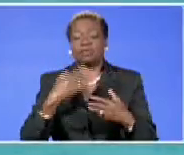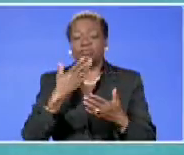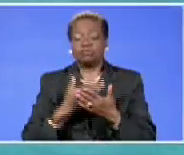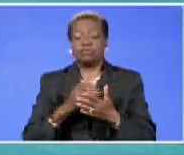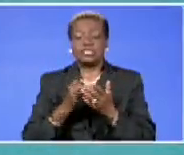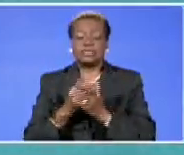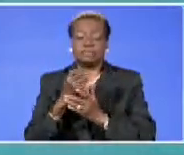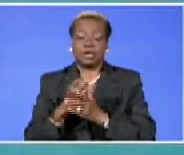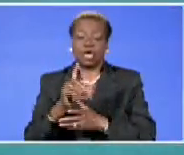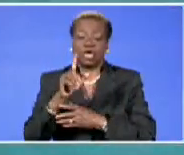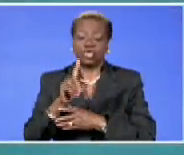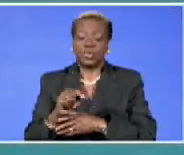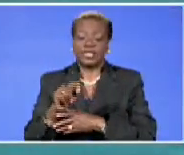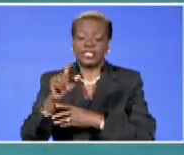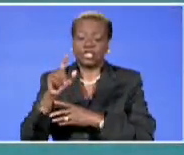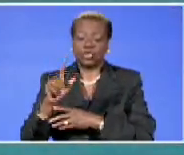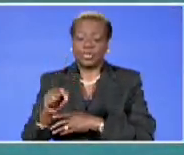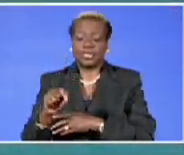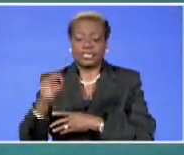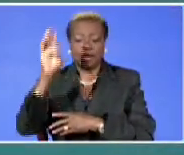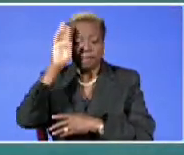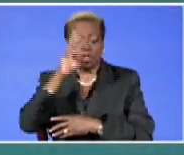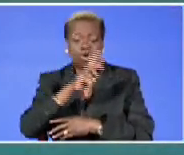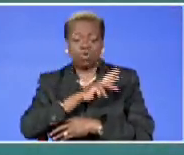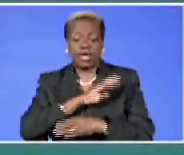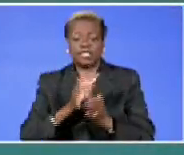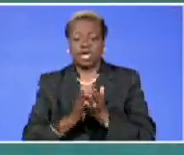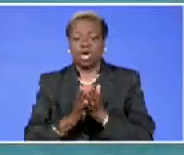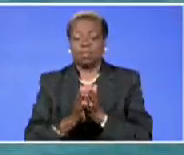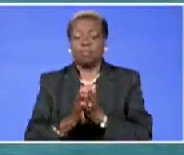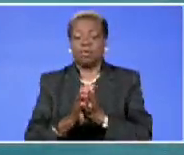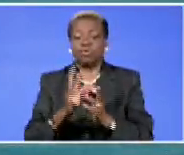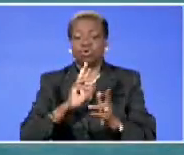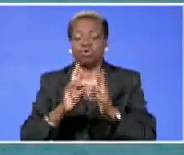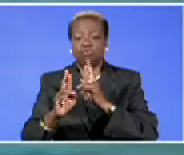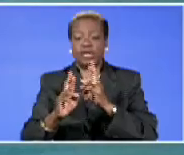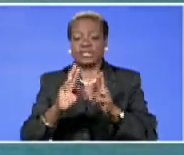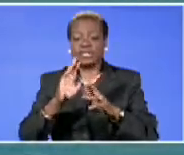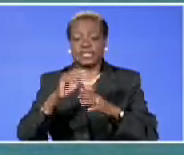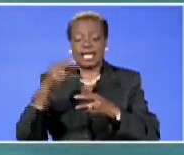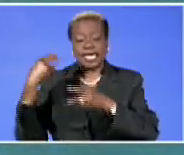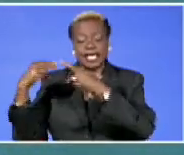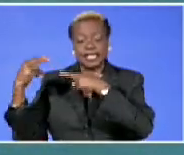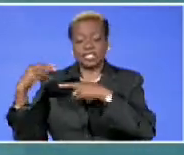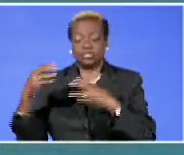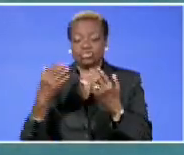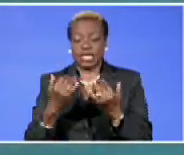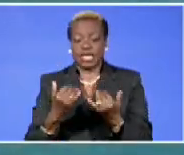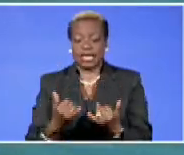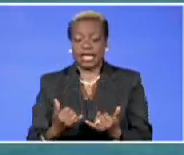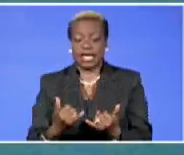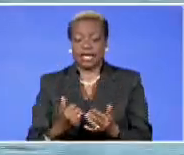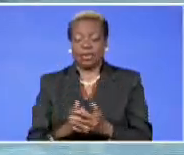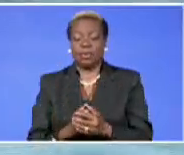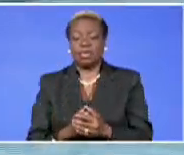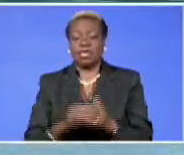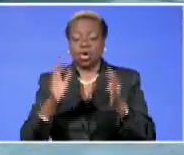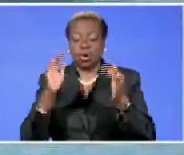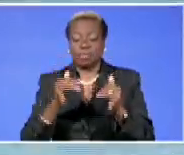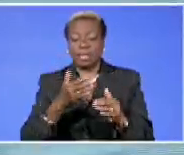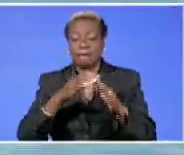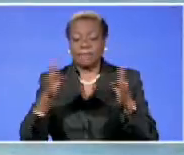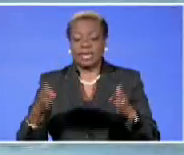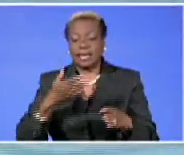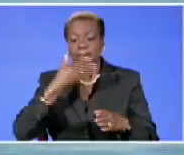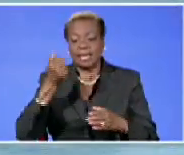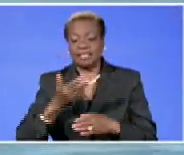The 2020 Bull Ridge Regatta, all history now. Organizer Leslie Buzzy Roll happy with where they're at, and he hopes for even bigger and better things in